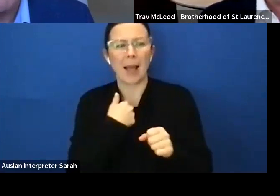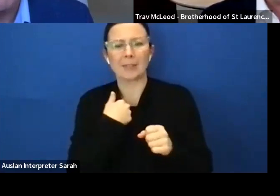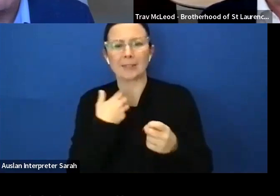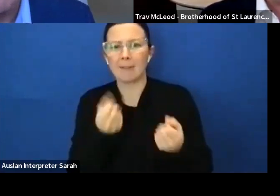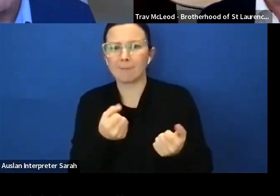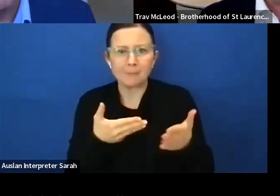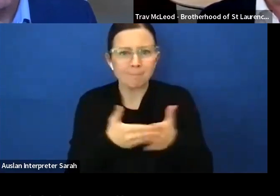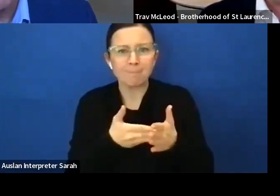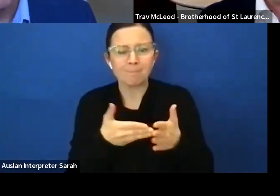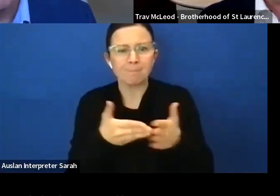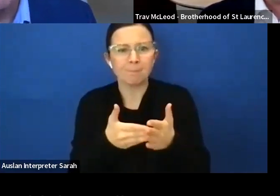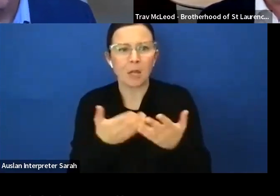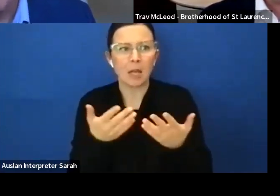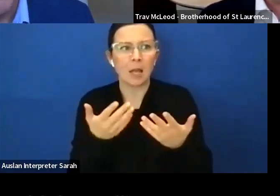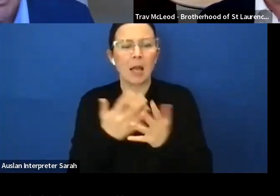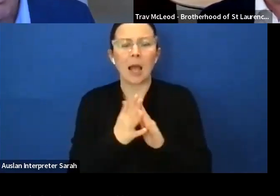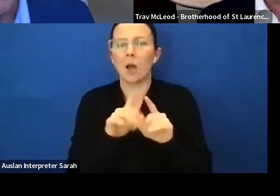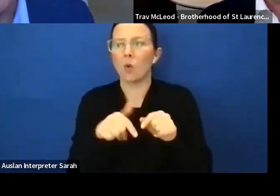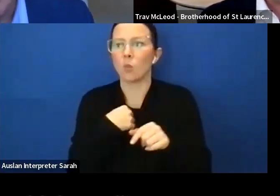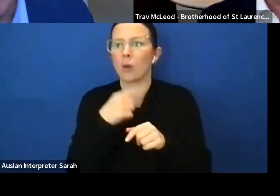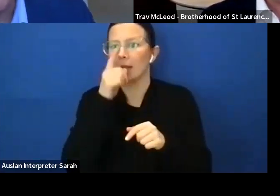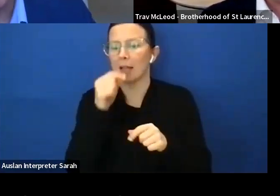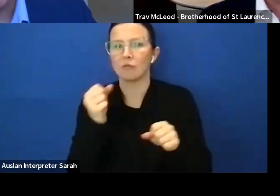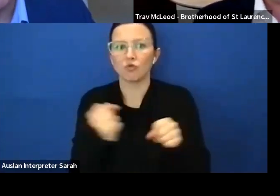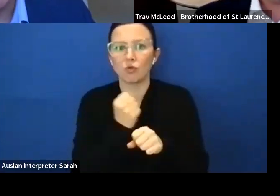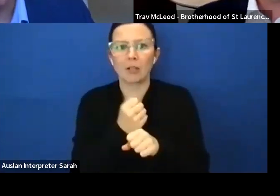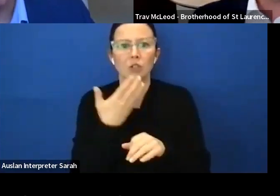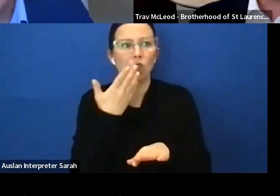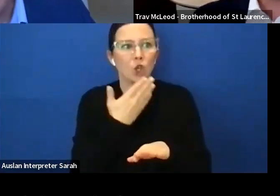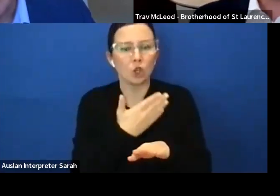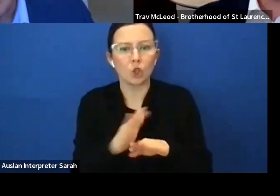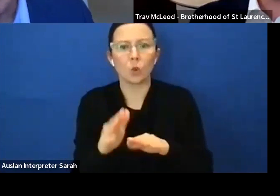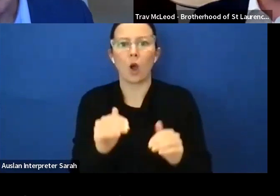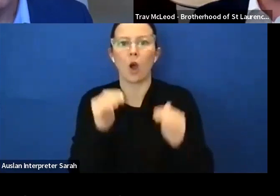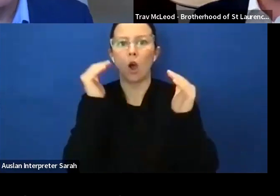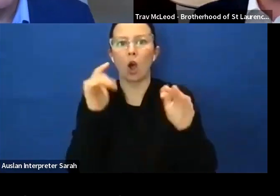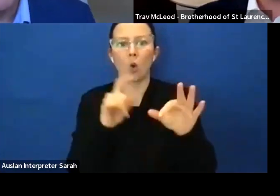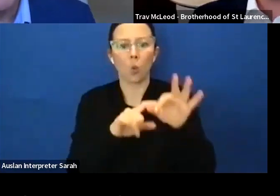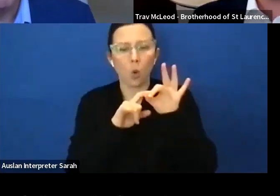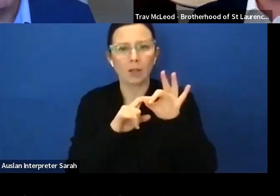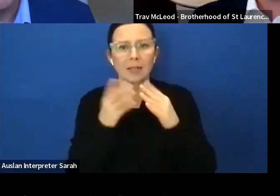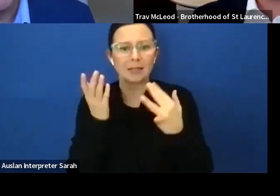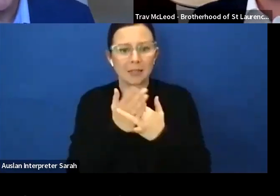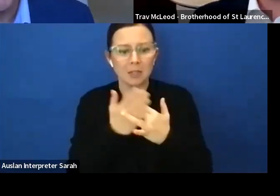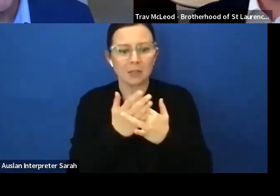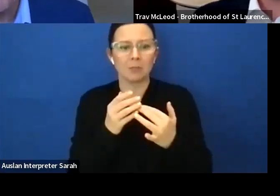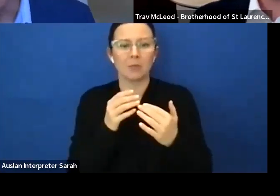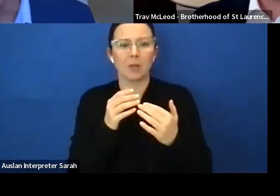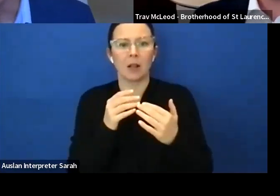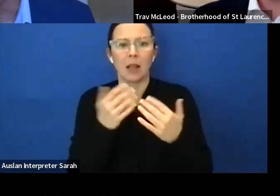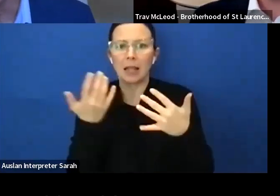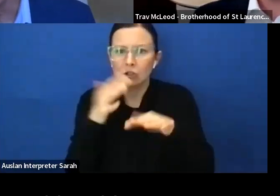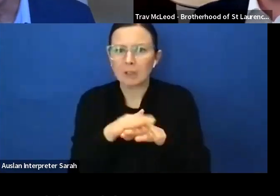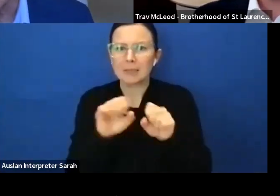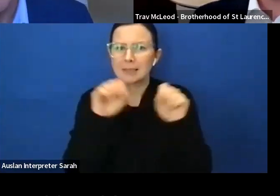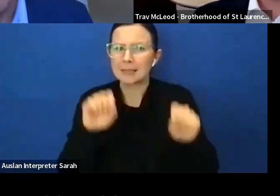of creating a new high quality, universally accessible, integrated system,